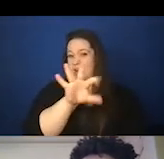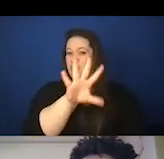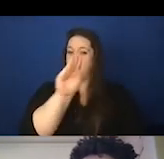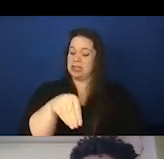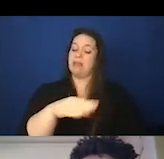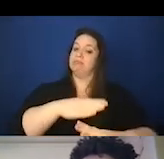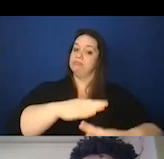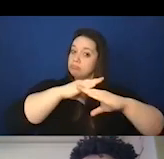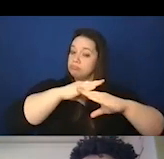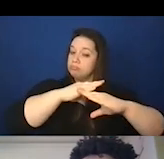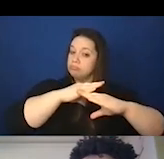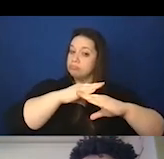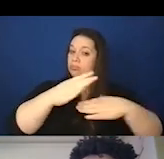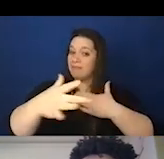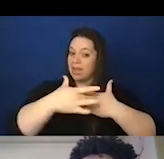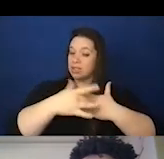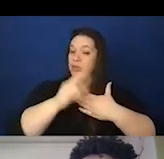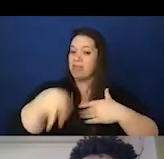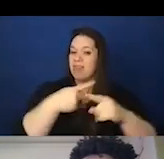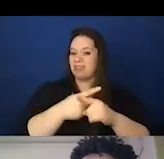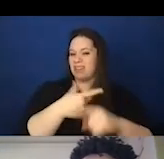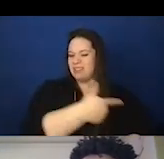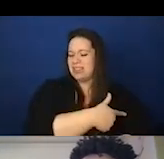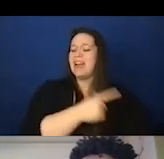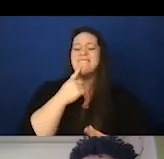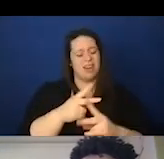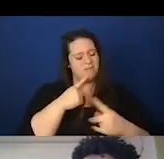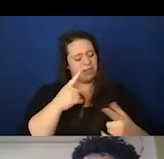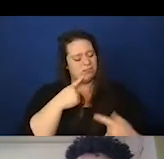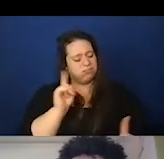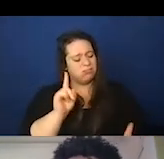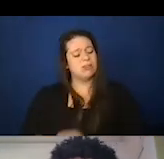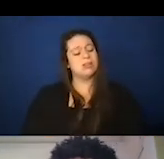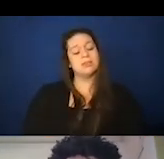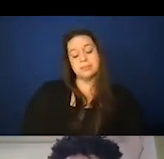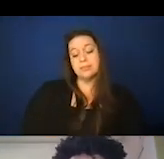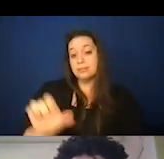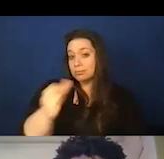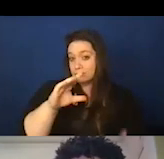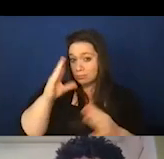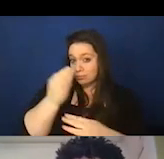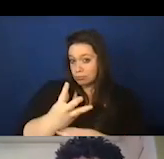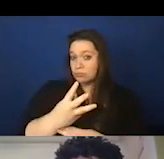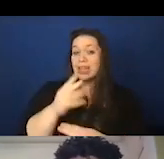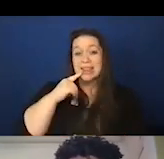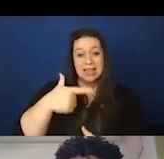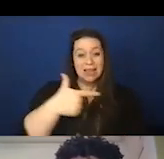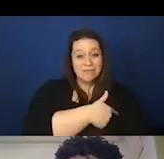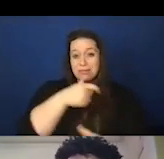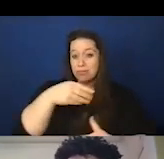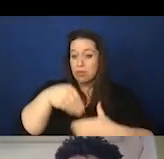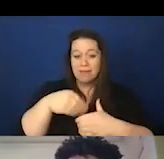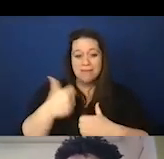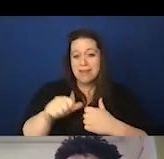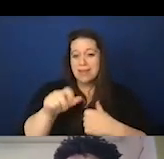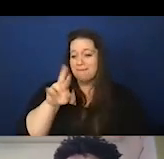these vaccines, that's very, very, very effective. The one thing too is that these vaccines do not contain any virus